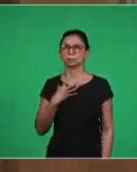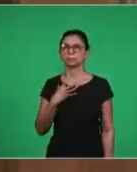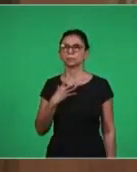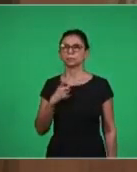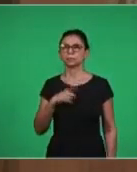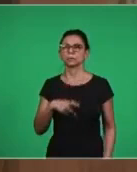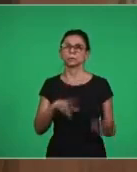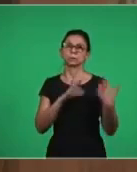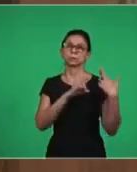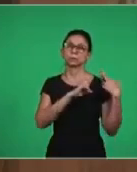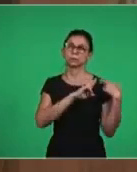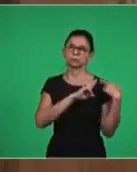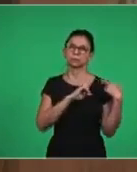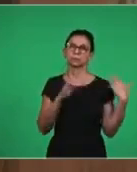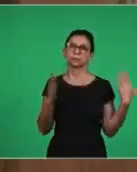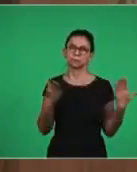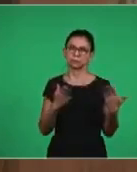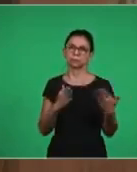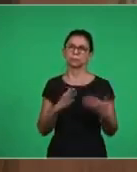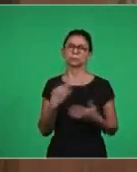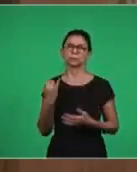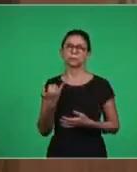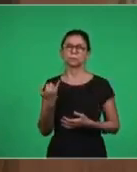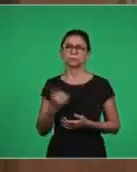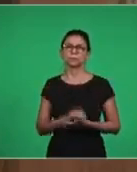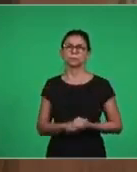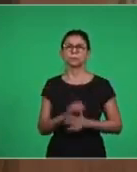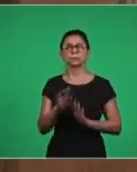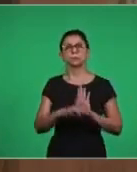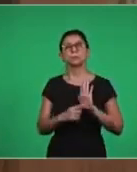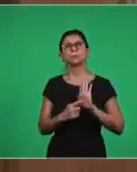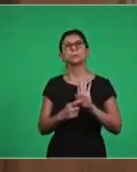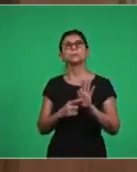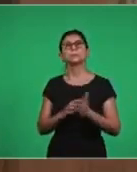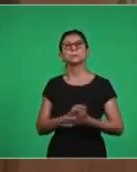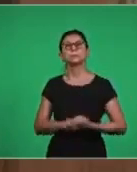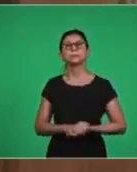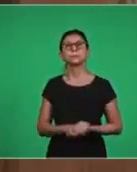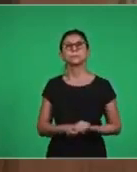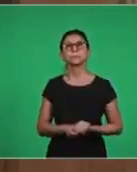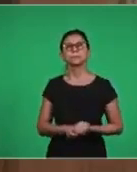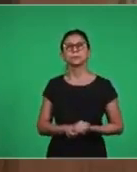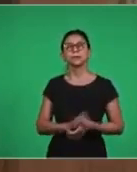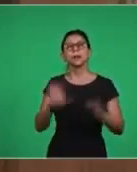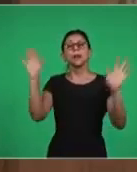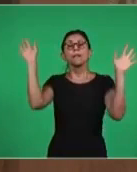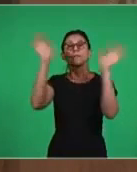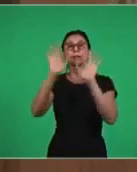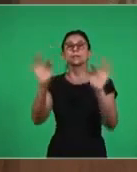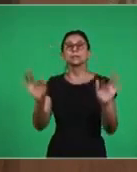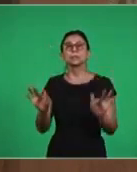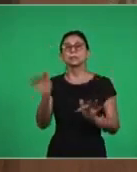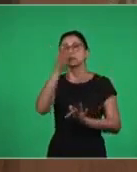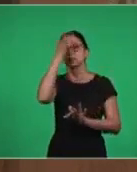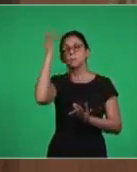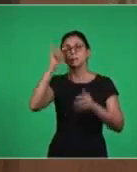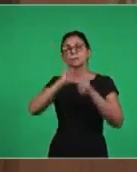we have a great responsibility. Well, so the message is here. There were many with him at the table. Who were with him at the